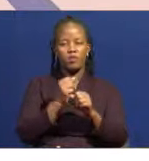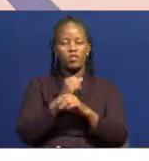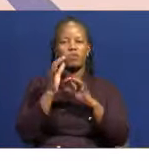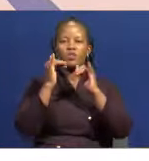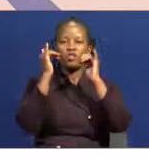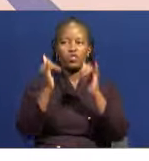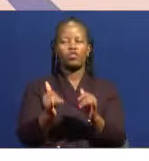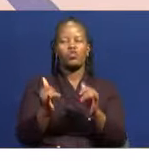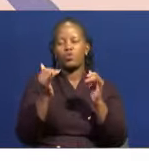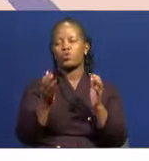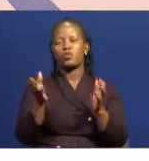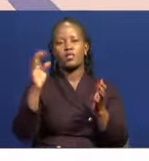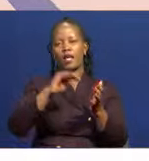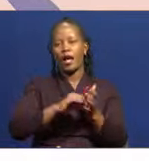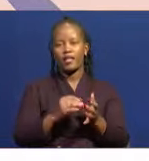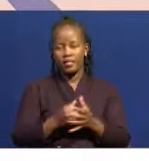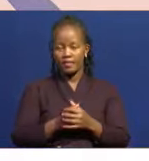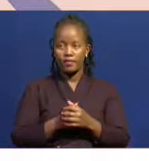servers. That,